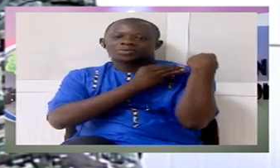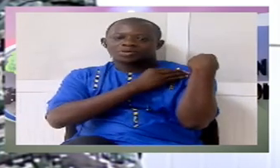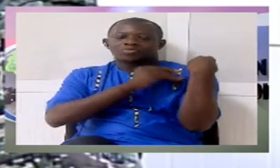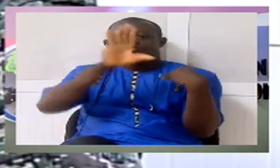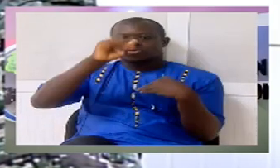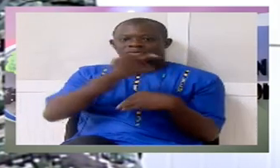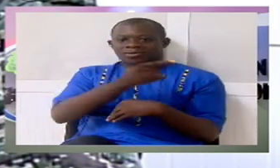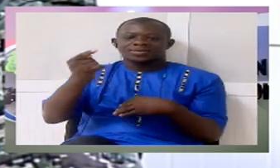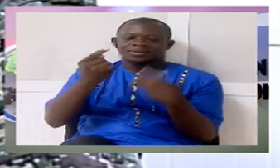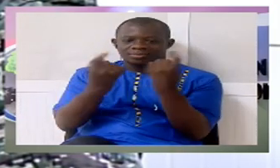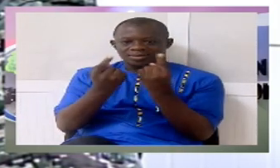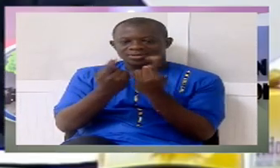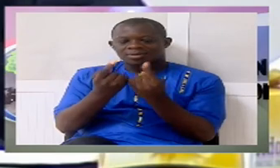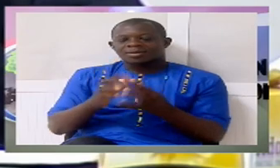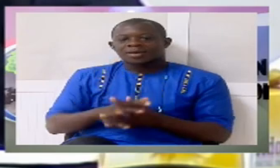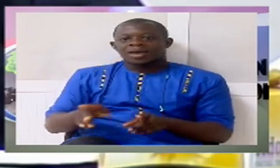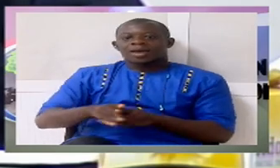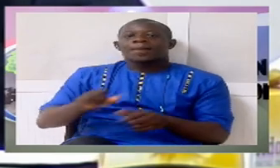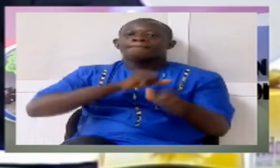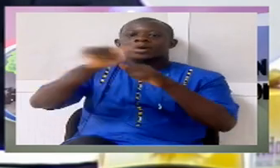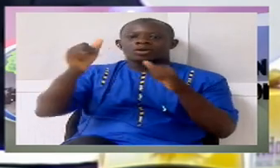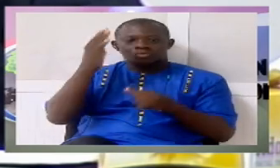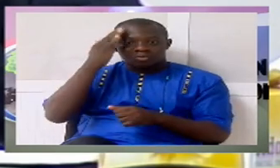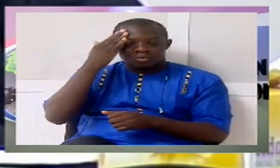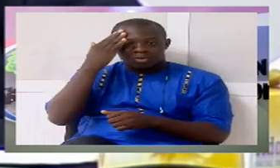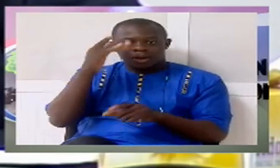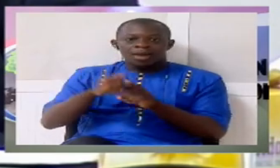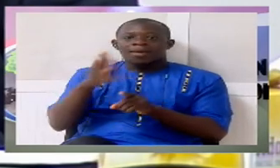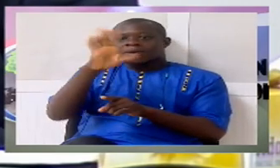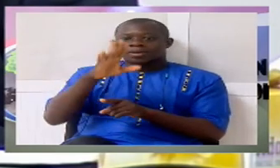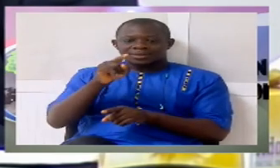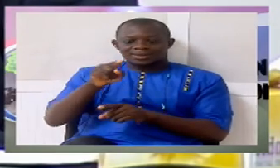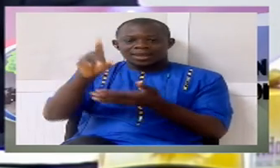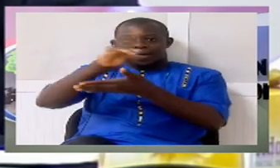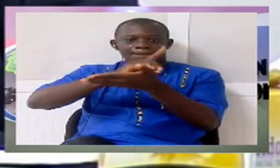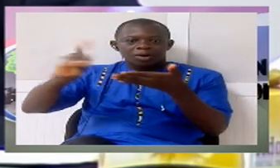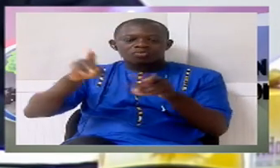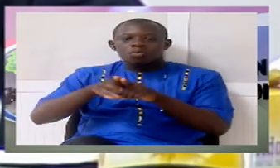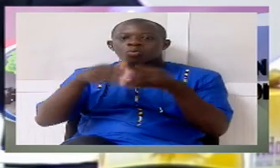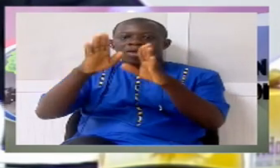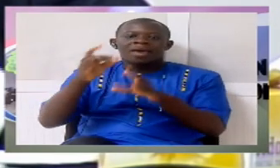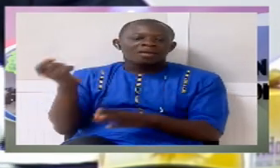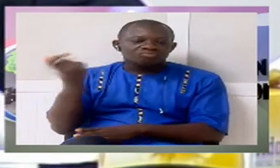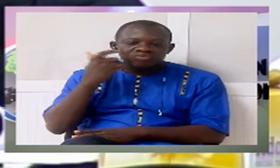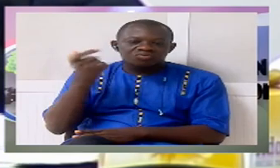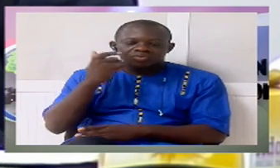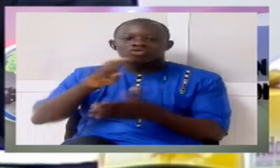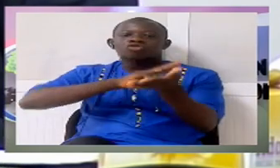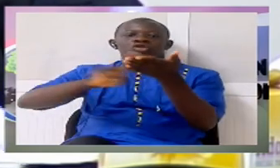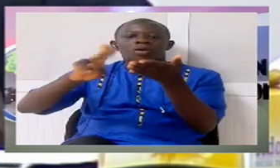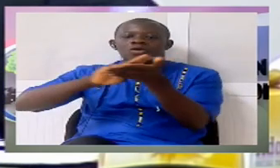You're in charge of such things. And let us know whether this was part of the modus operandi, that was part of the